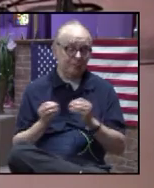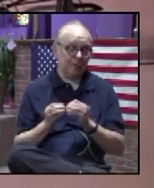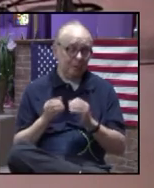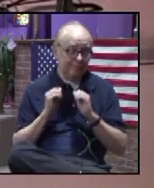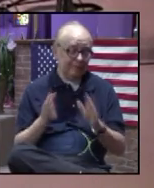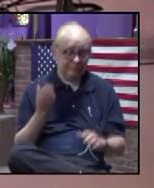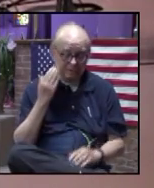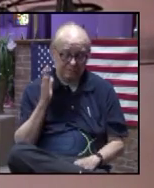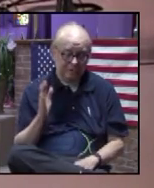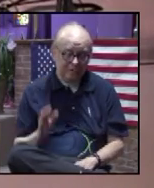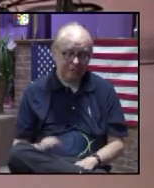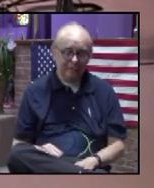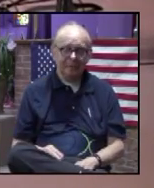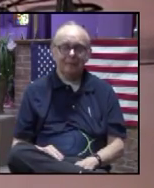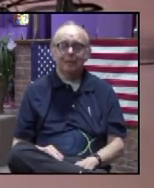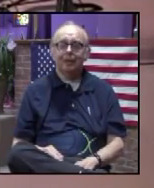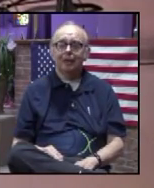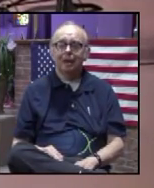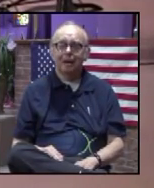don't know.